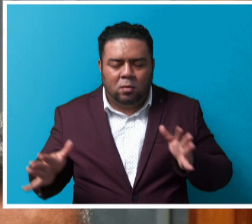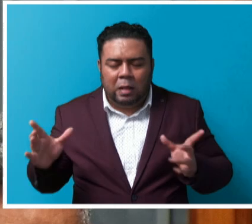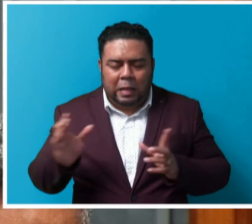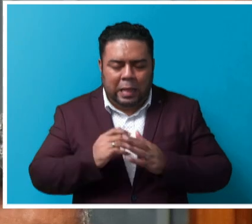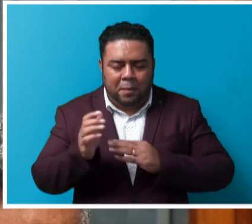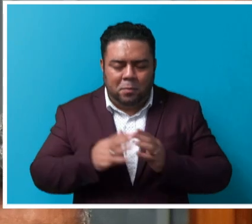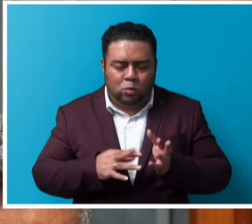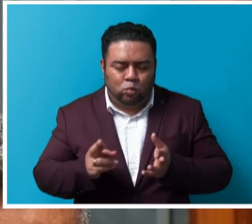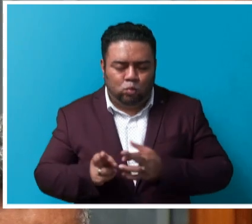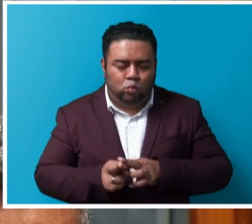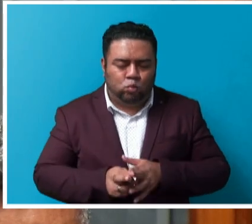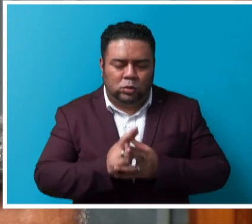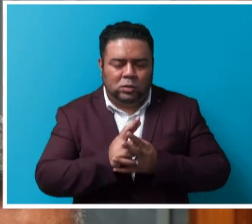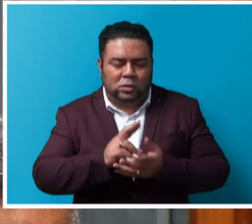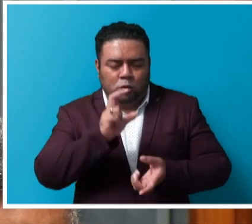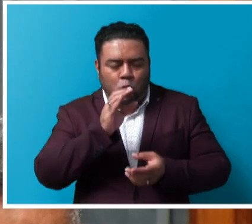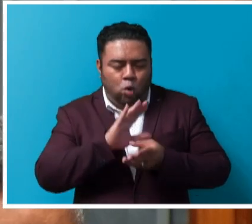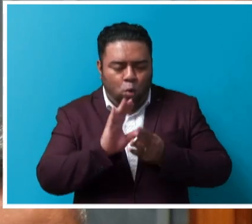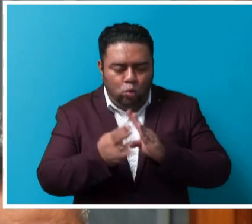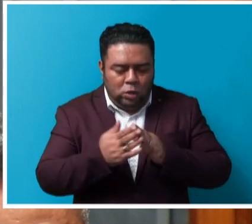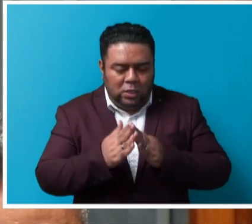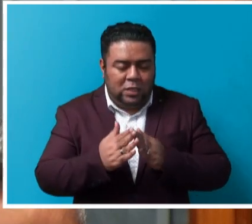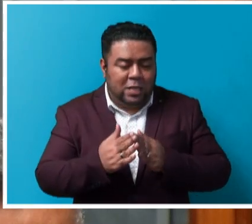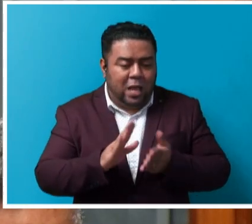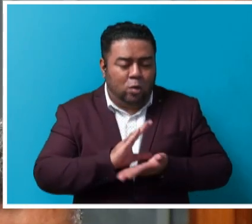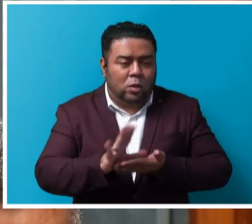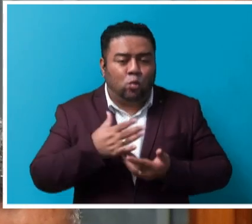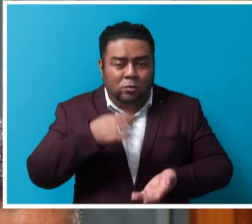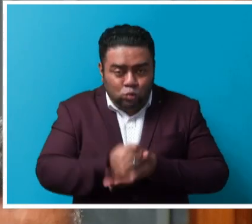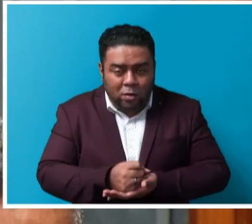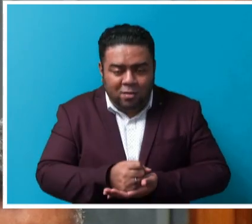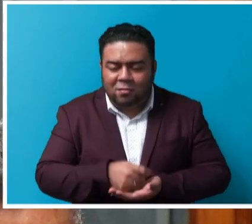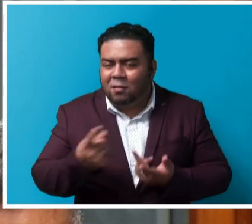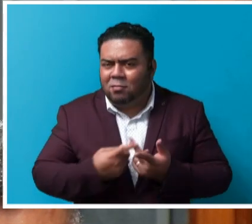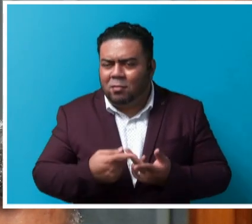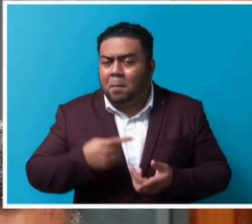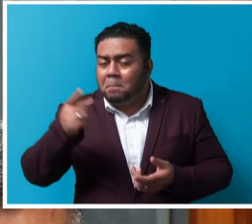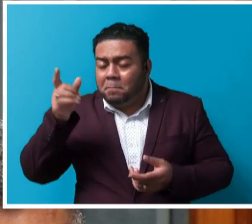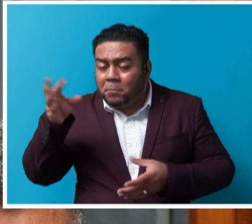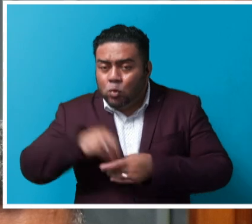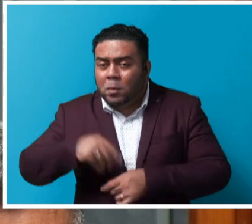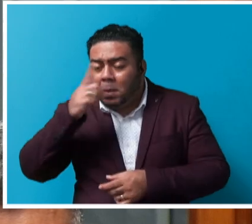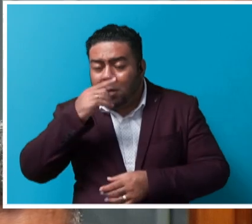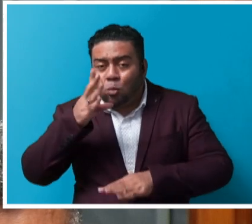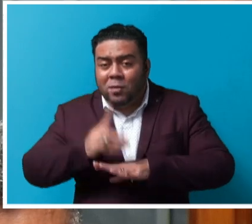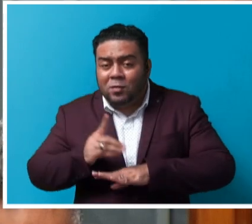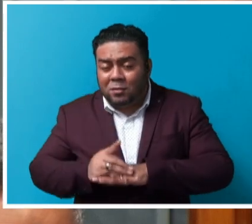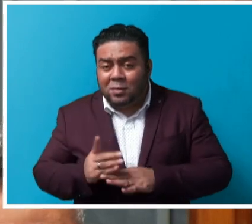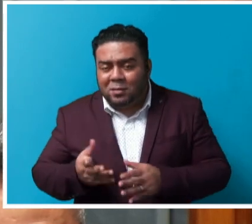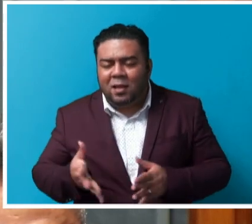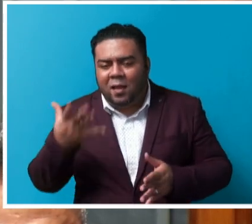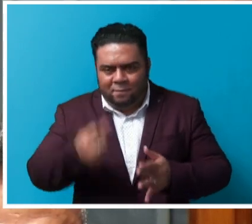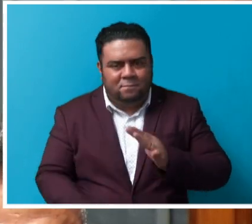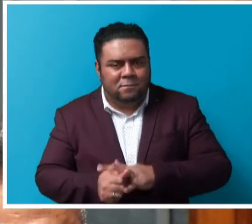solutions, ensure that vulnerable communities, including persons living with disabilities, have access